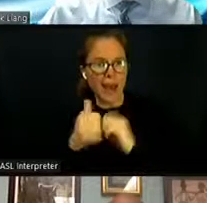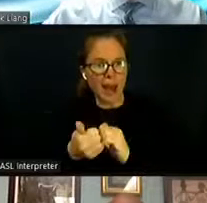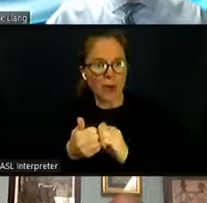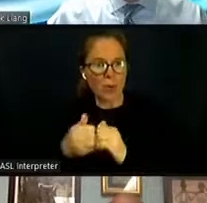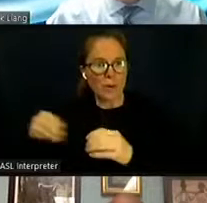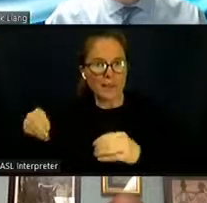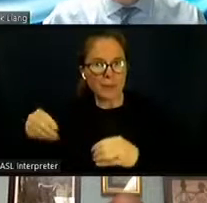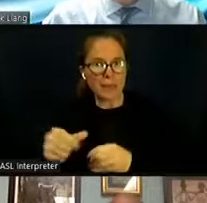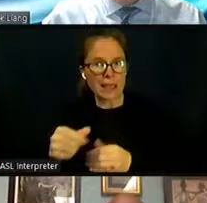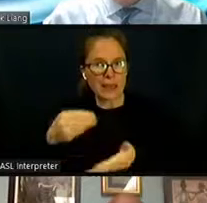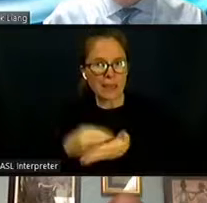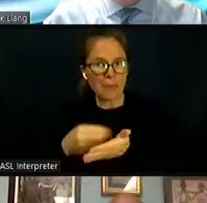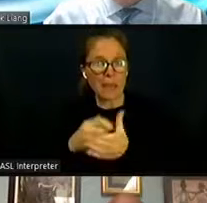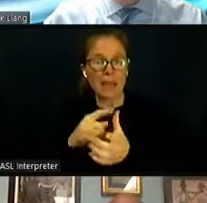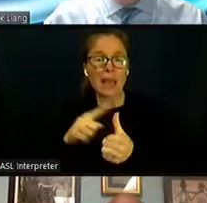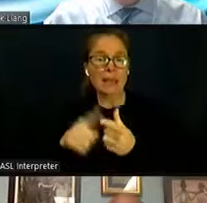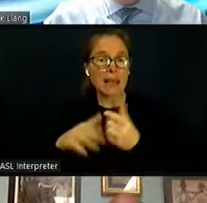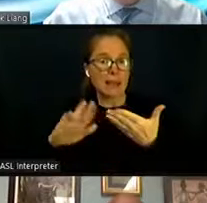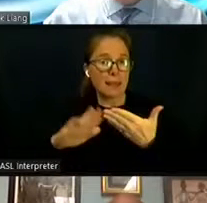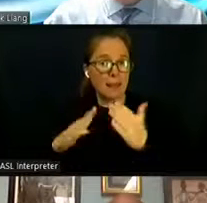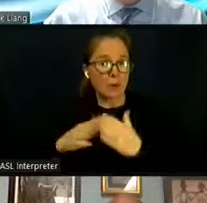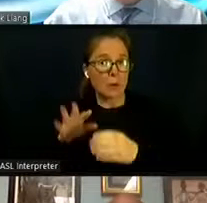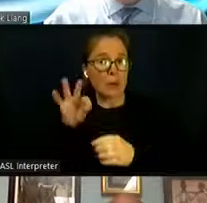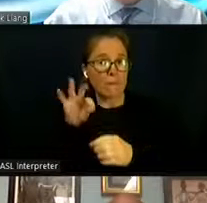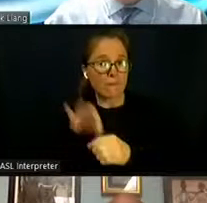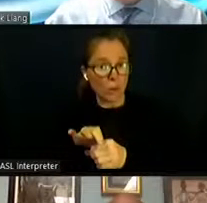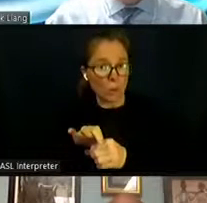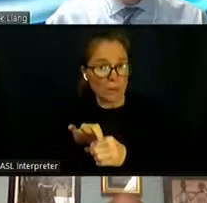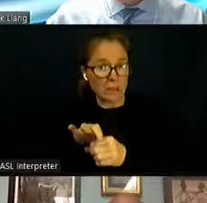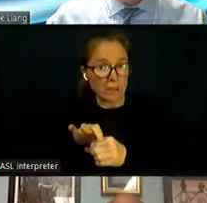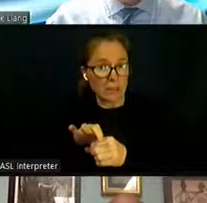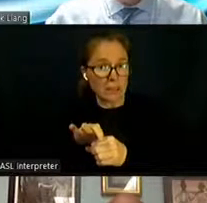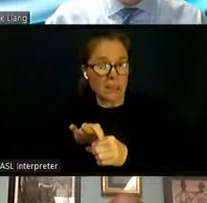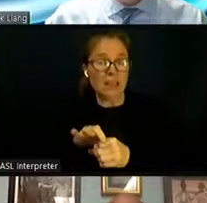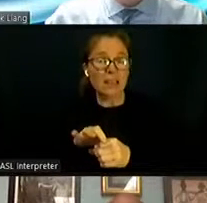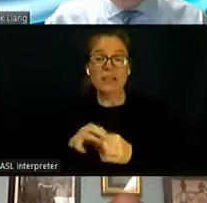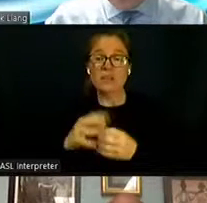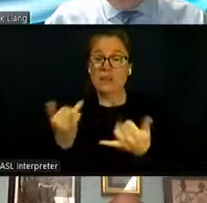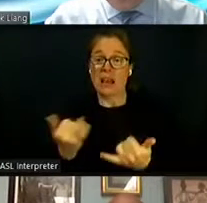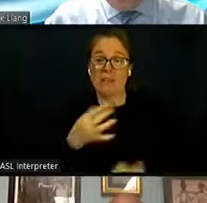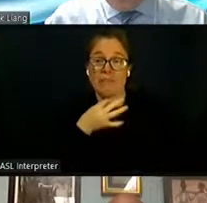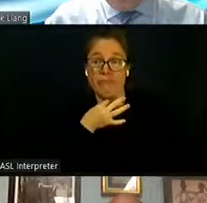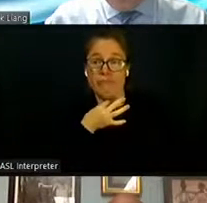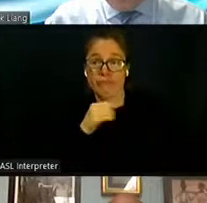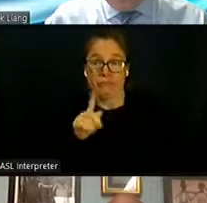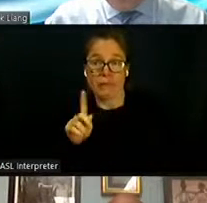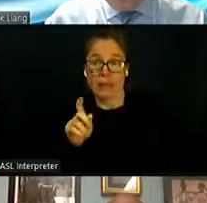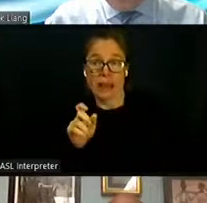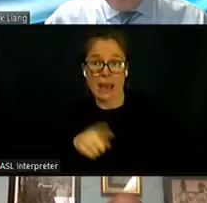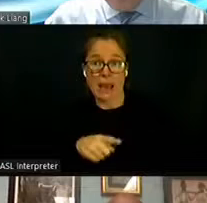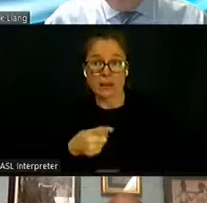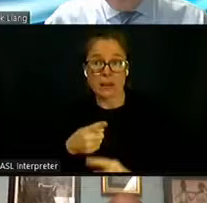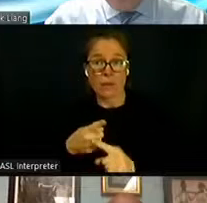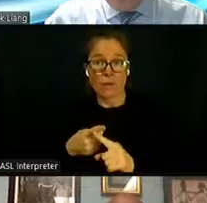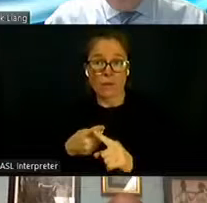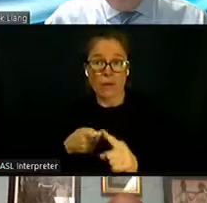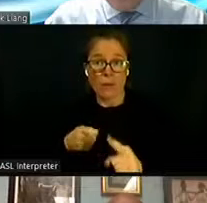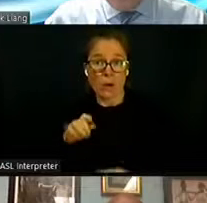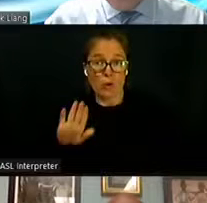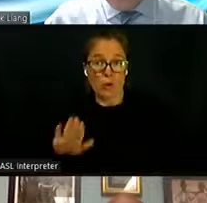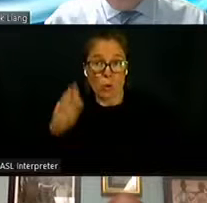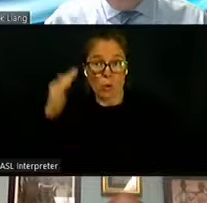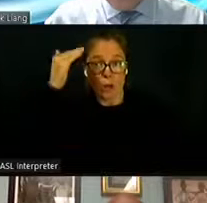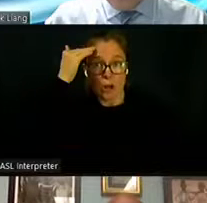the community voting on it and selecting the projects. And so I'm asking whether, from your knowledge